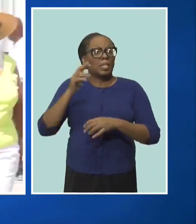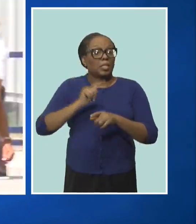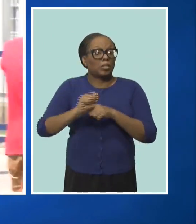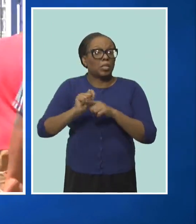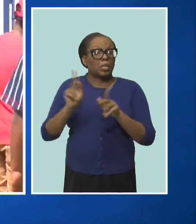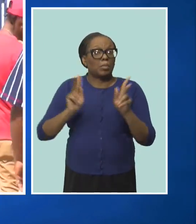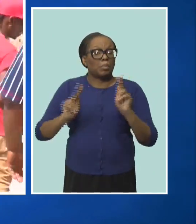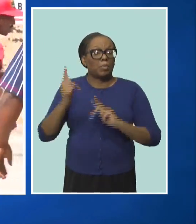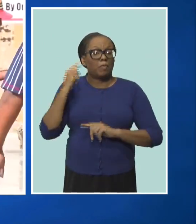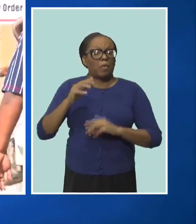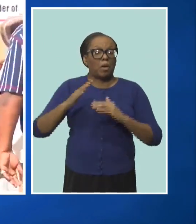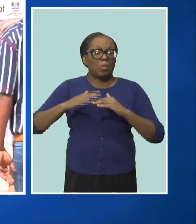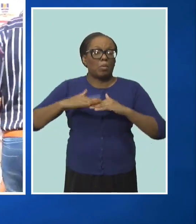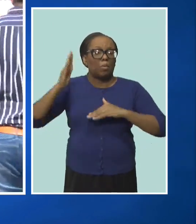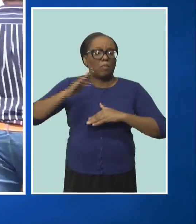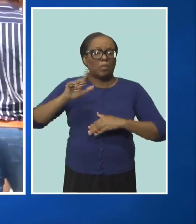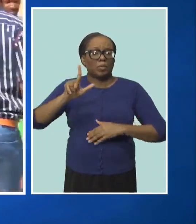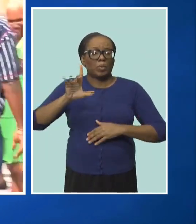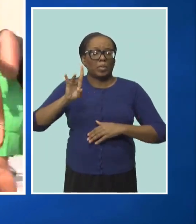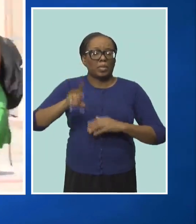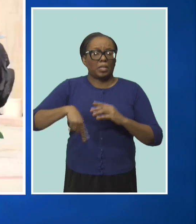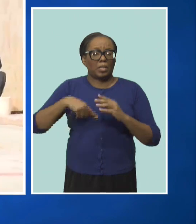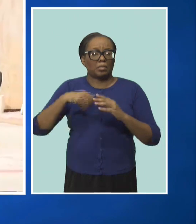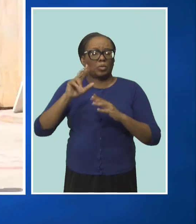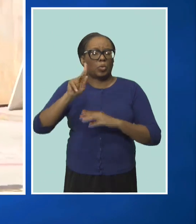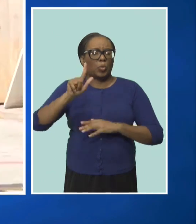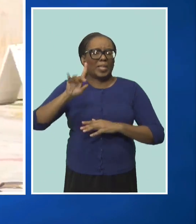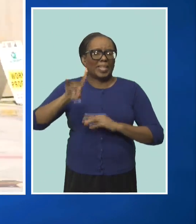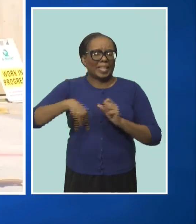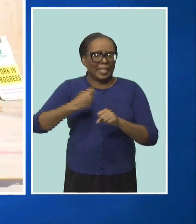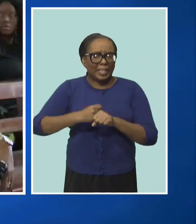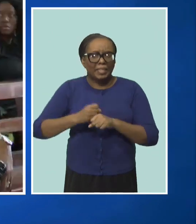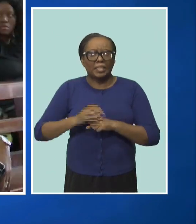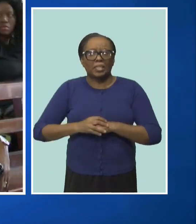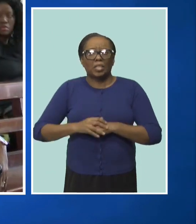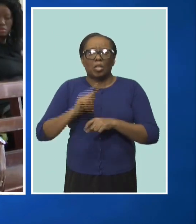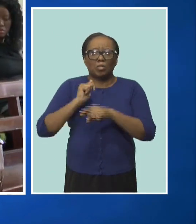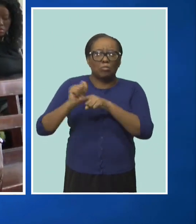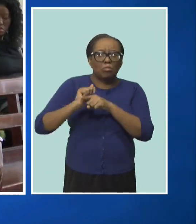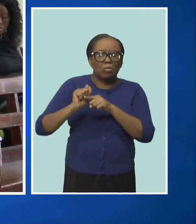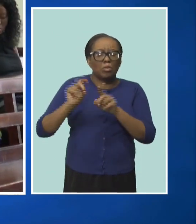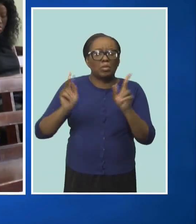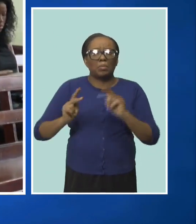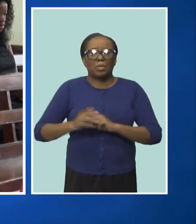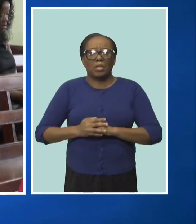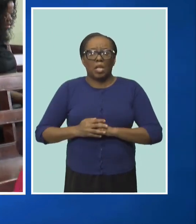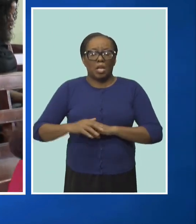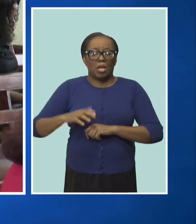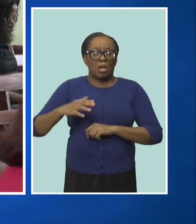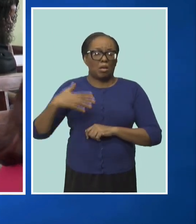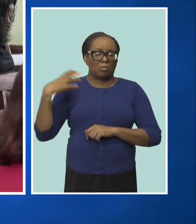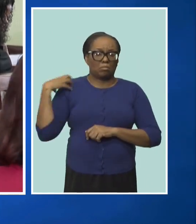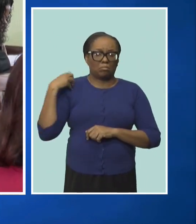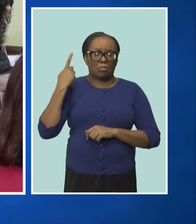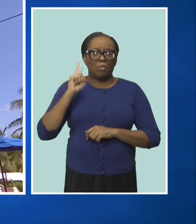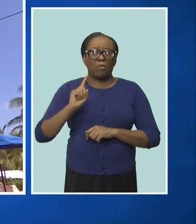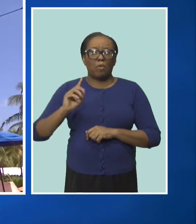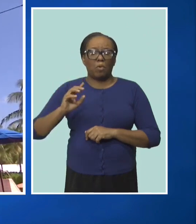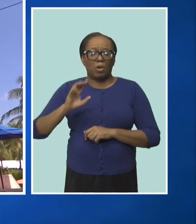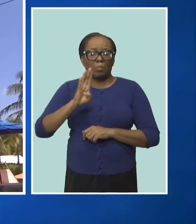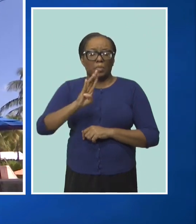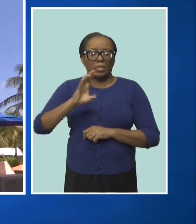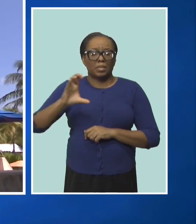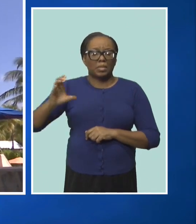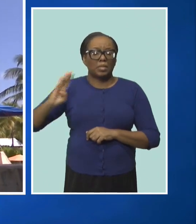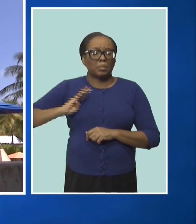over 6,000 professionals for the hospitality industry. Chairman of the BCC board, the Honourable Dr. Alison Leacock, notes